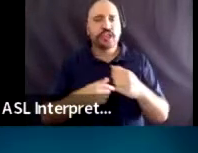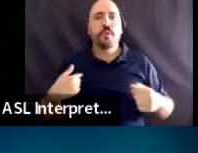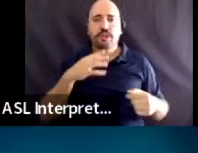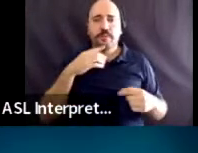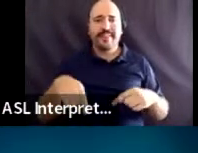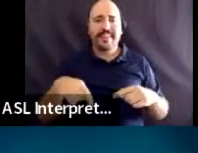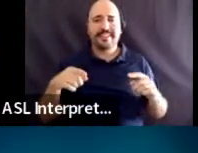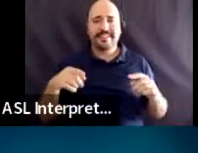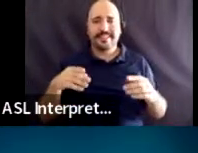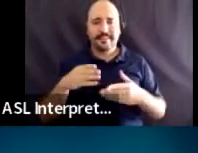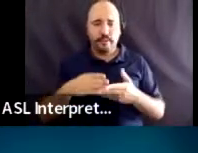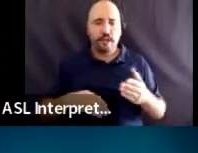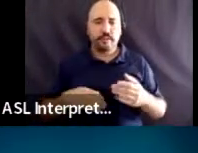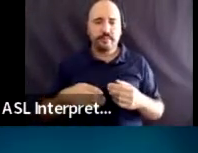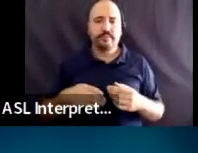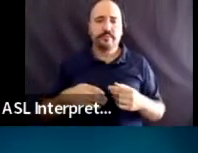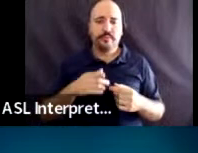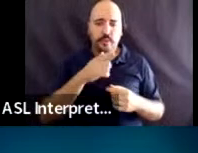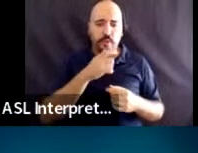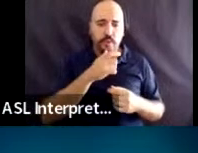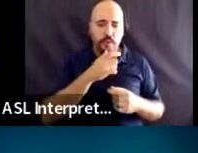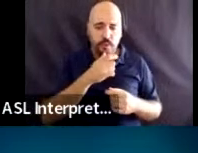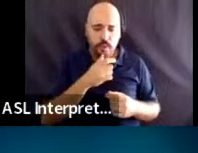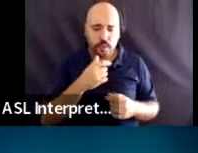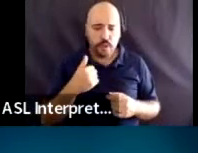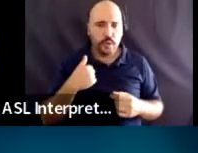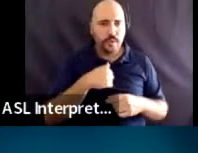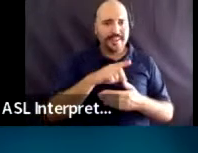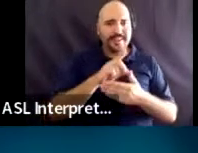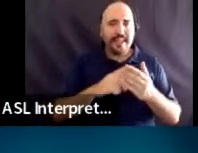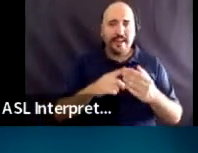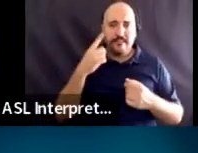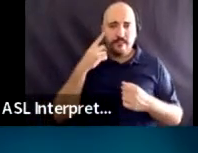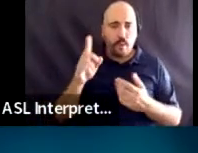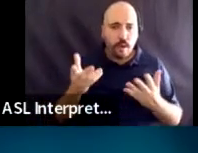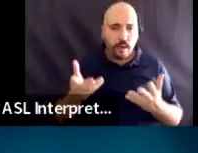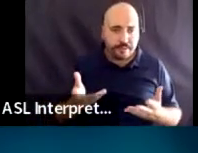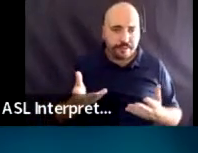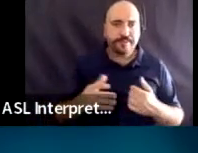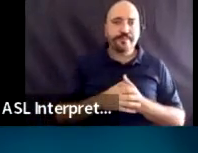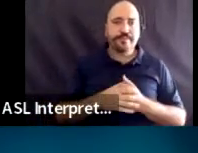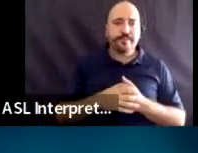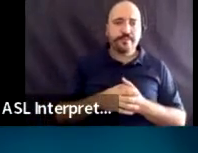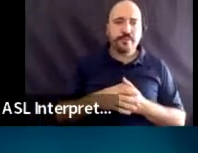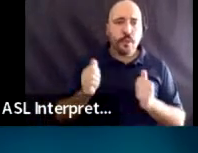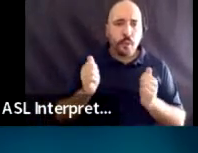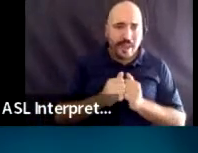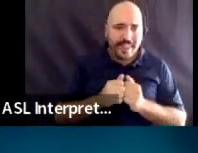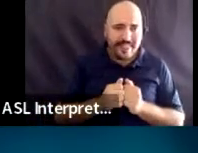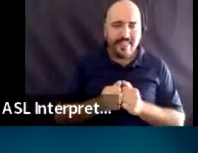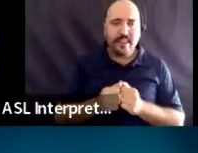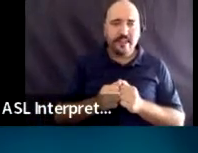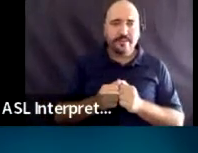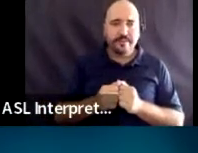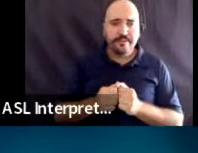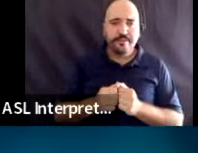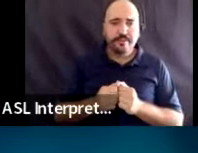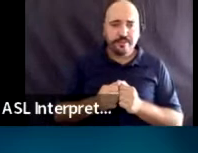section is whom are we designing for or with, hopefully.